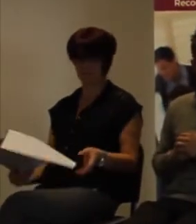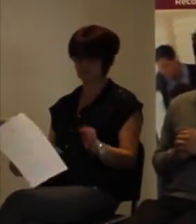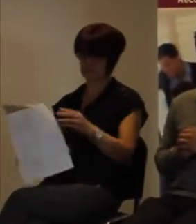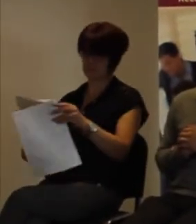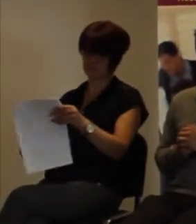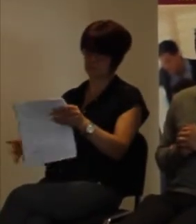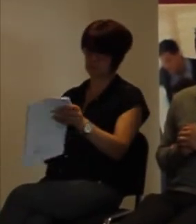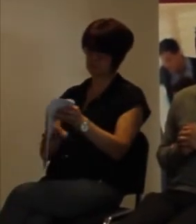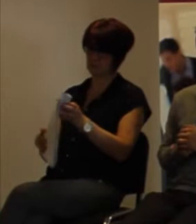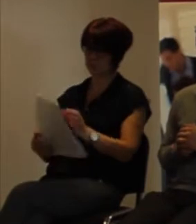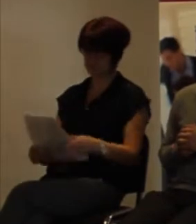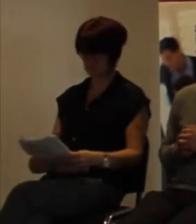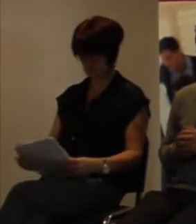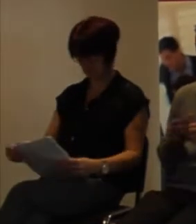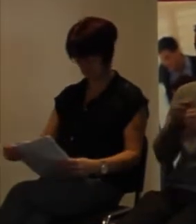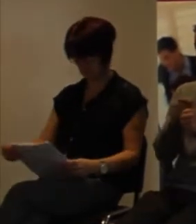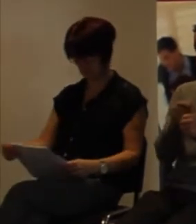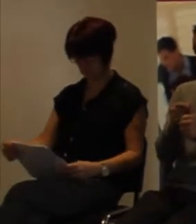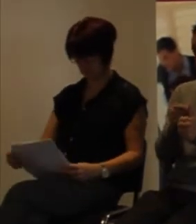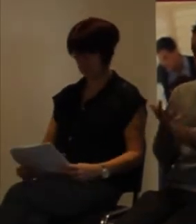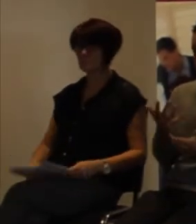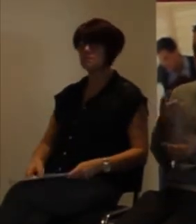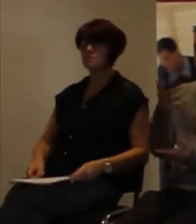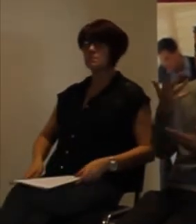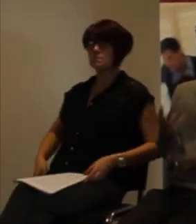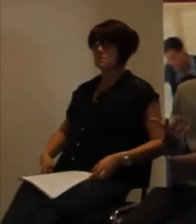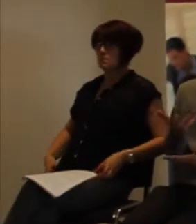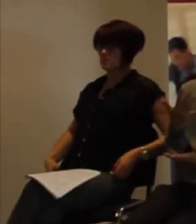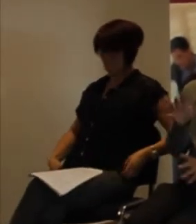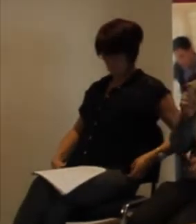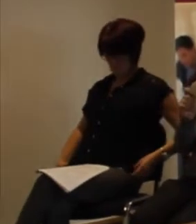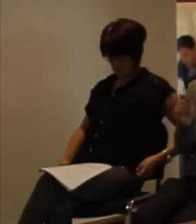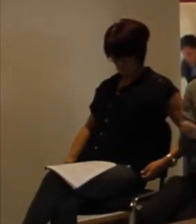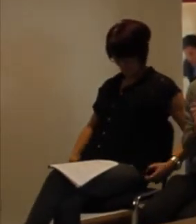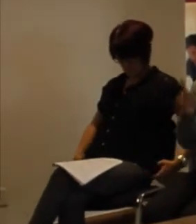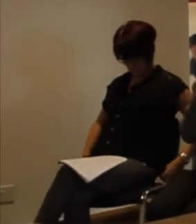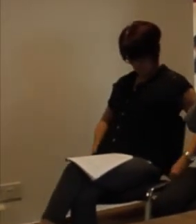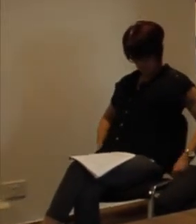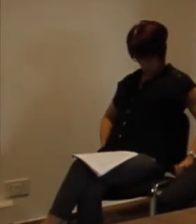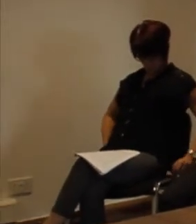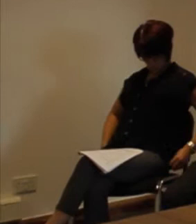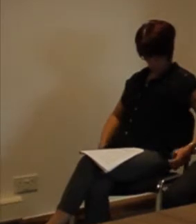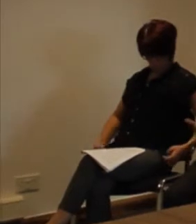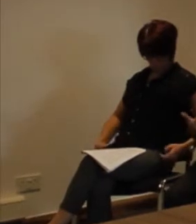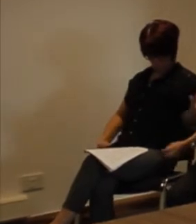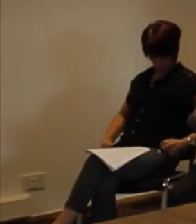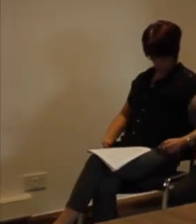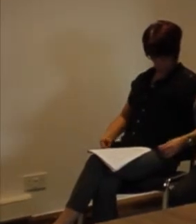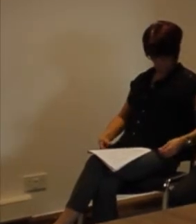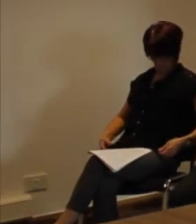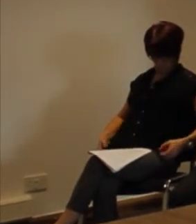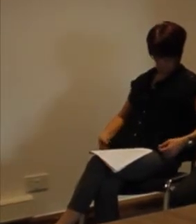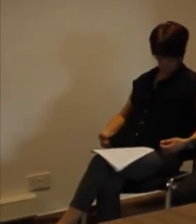So first of all, we're going to look at changes to the conditions. Extra time